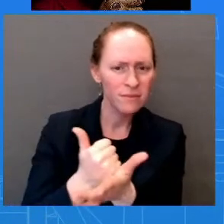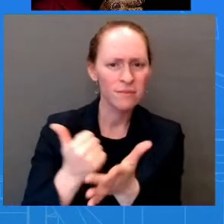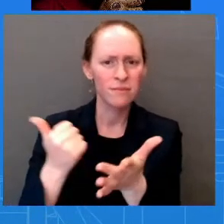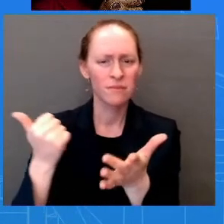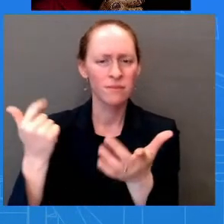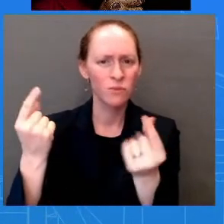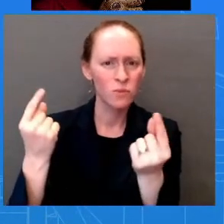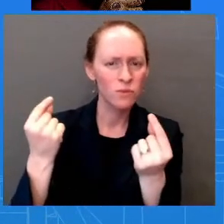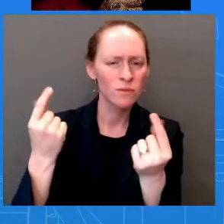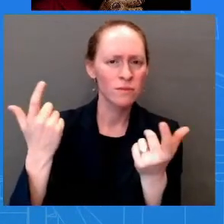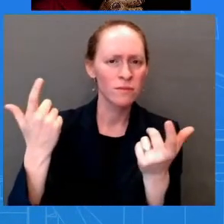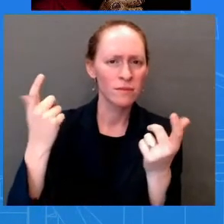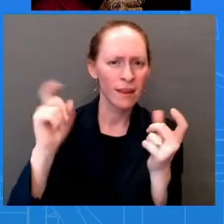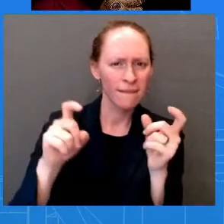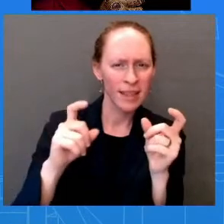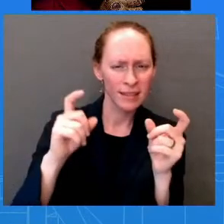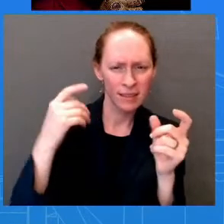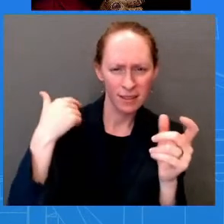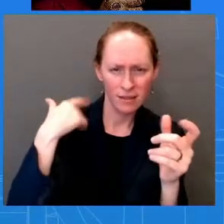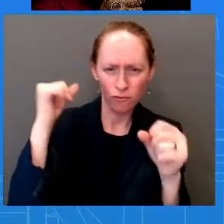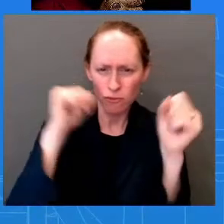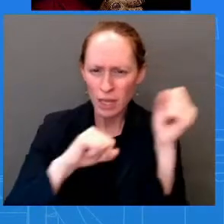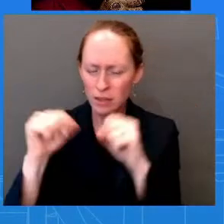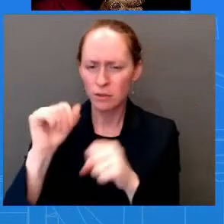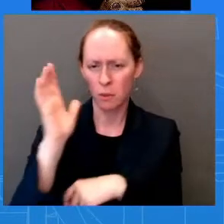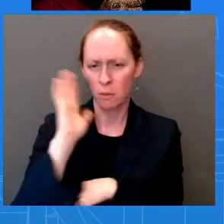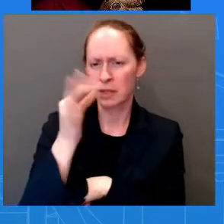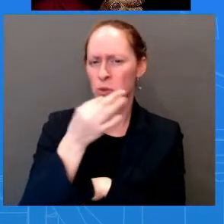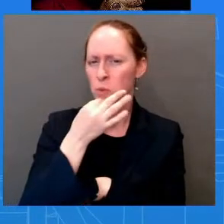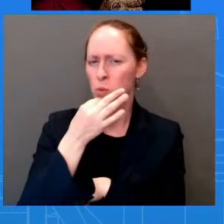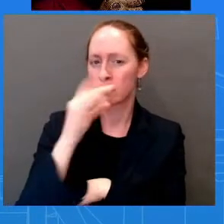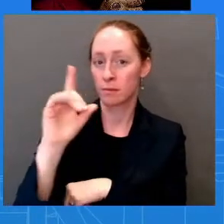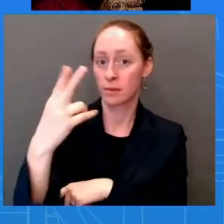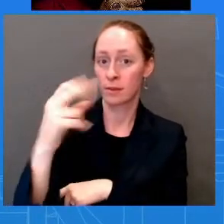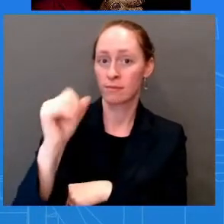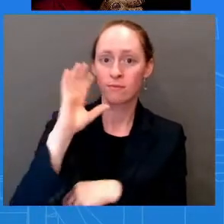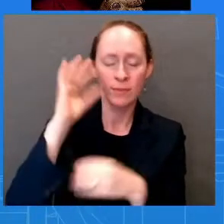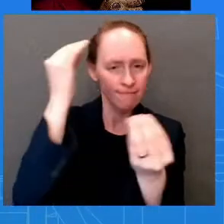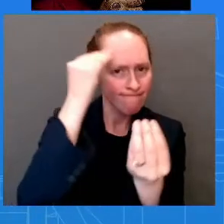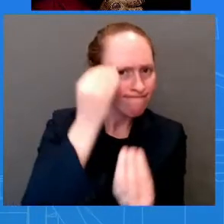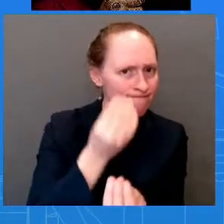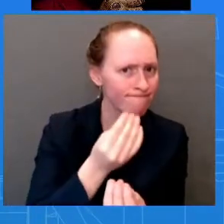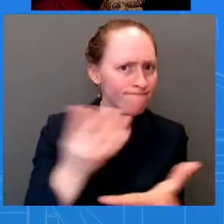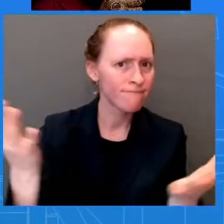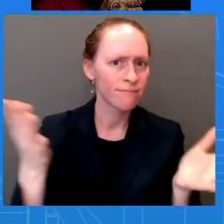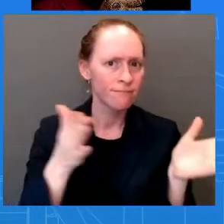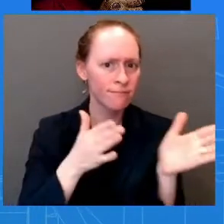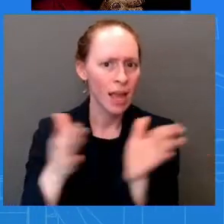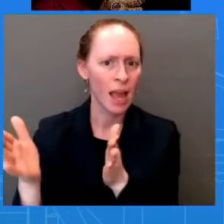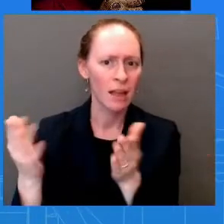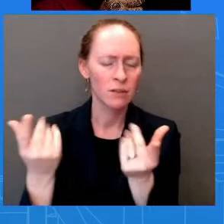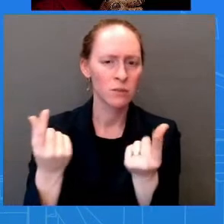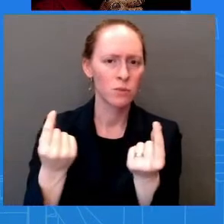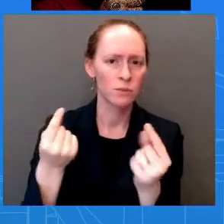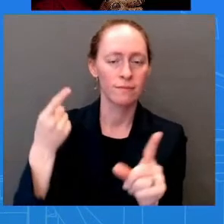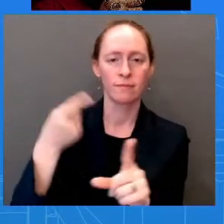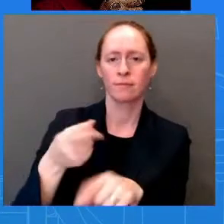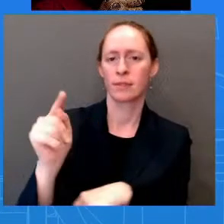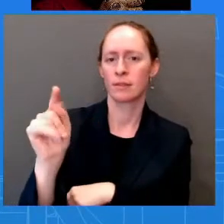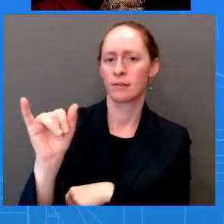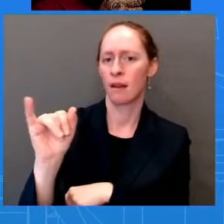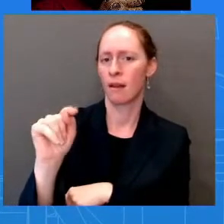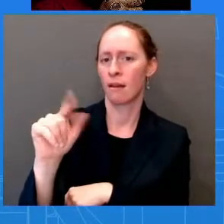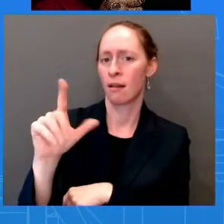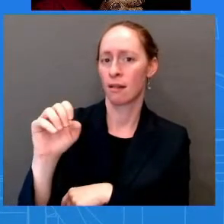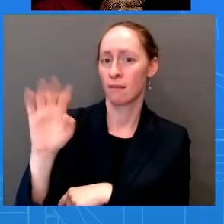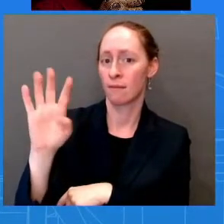more from them in the coming weeks on how we're preparing for this, because I know that's been a question. Look, I'm not going to get into any